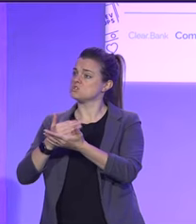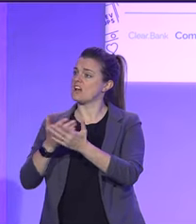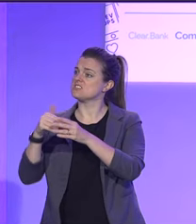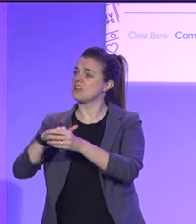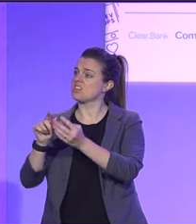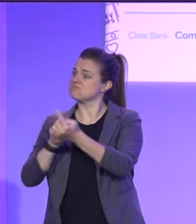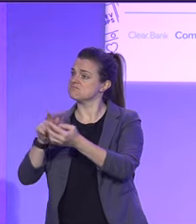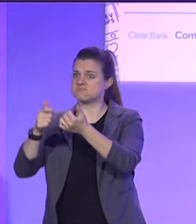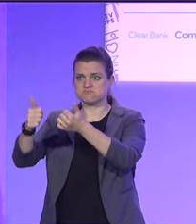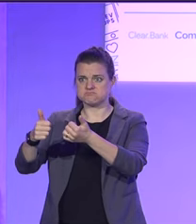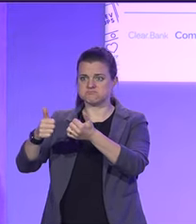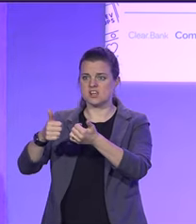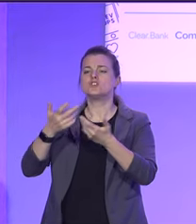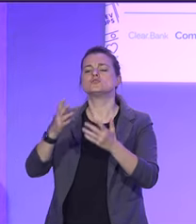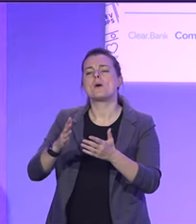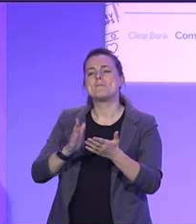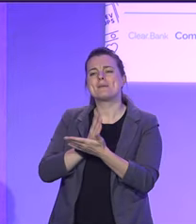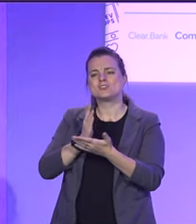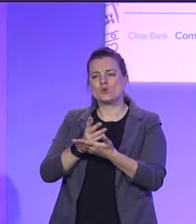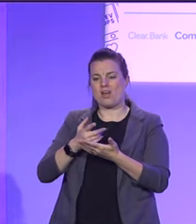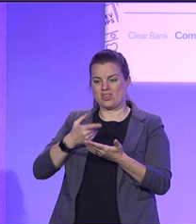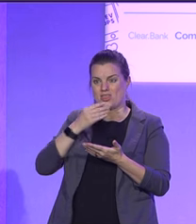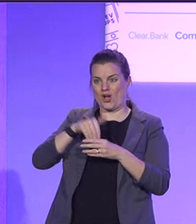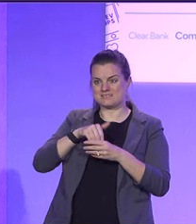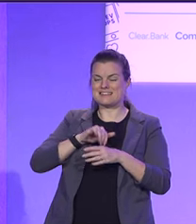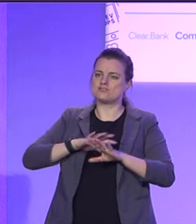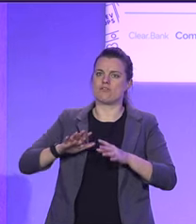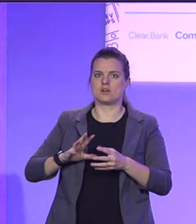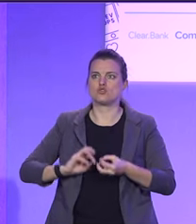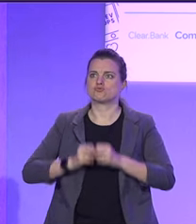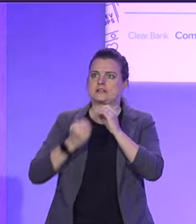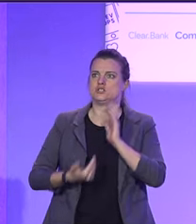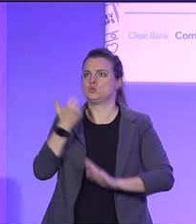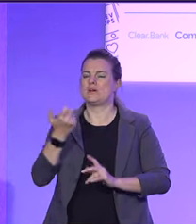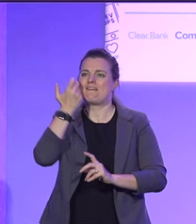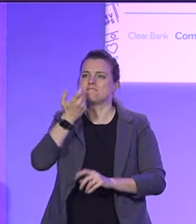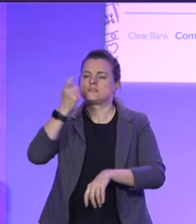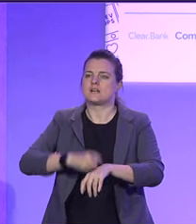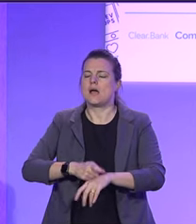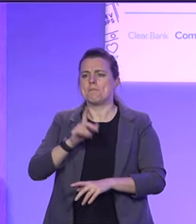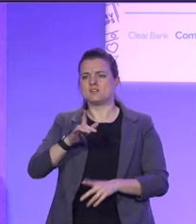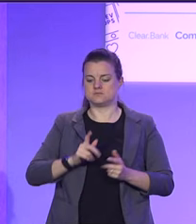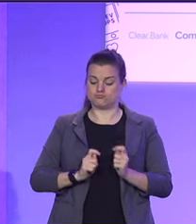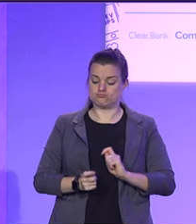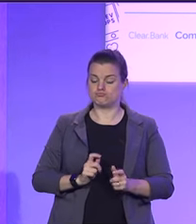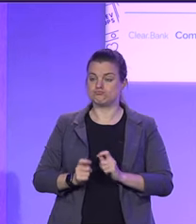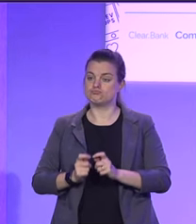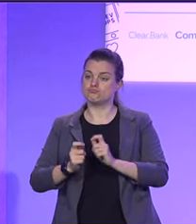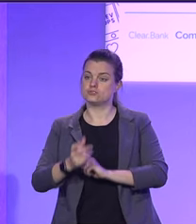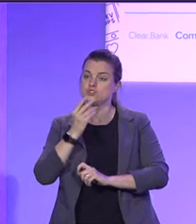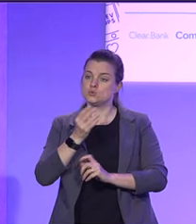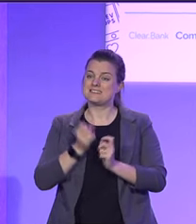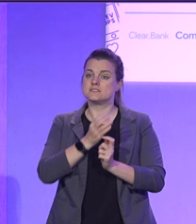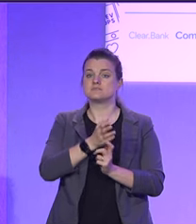shouldn't be reinventing the wheel all the time. And this actually brings me to community. So a community is a great place to grow your